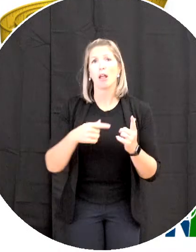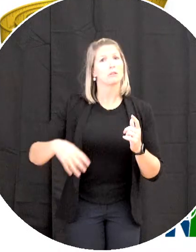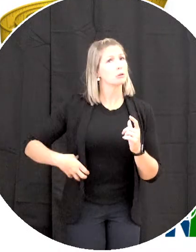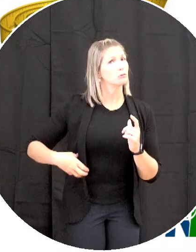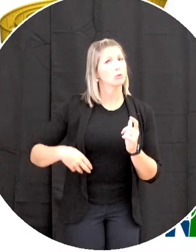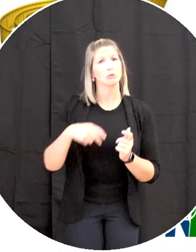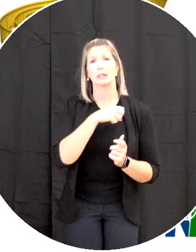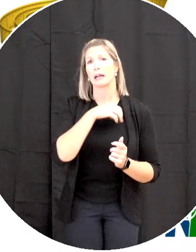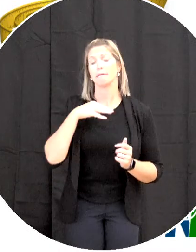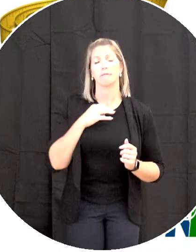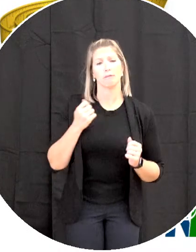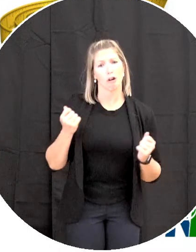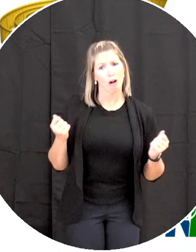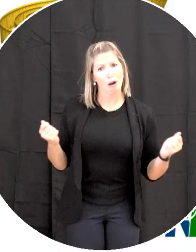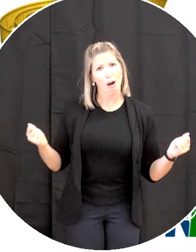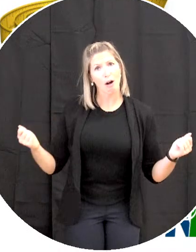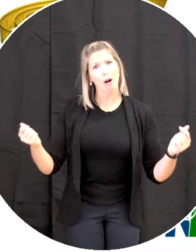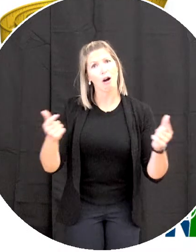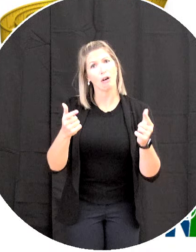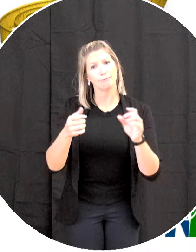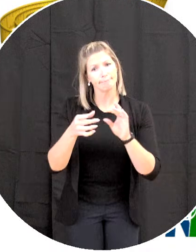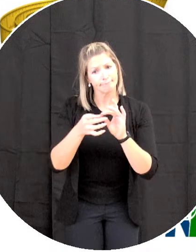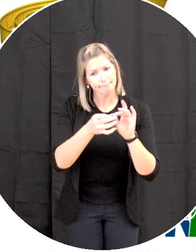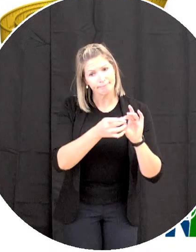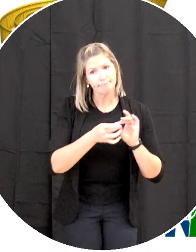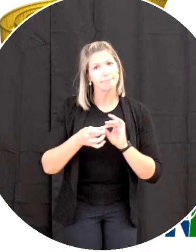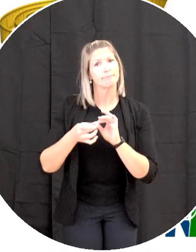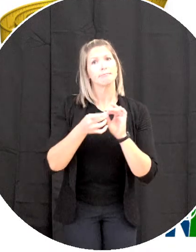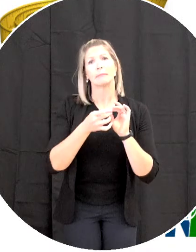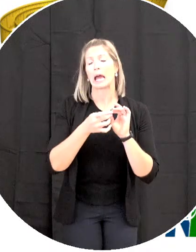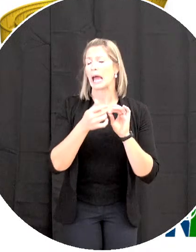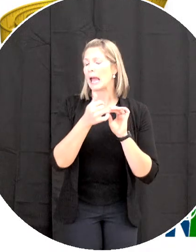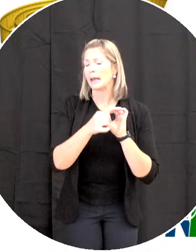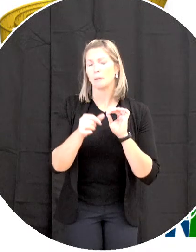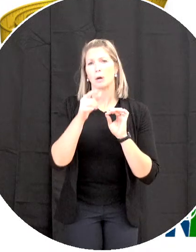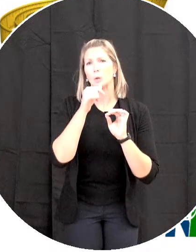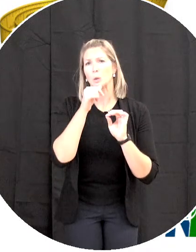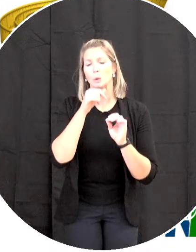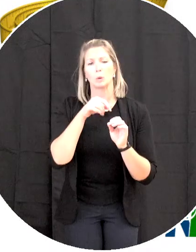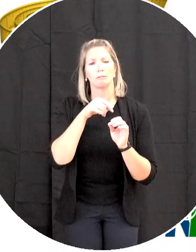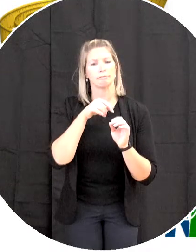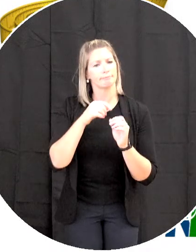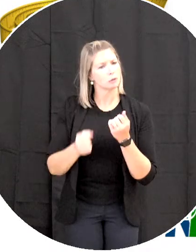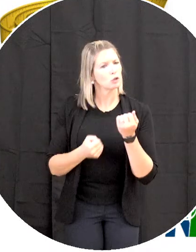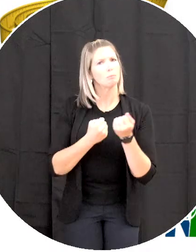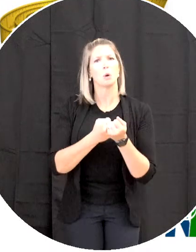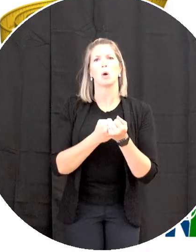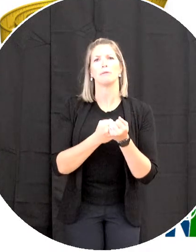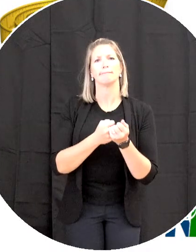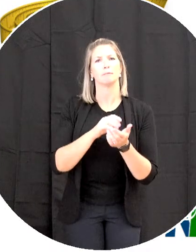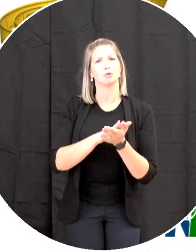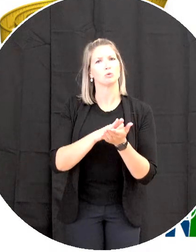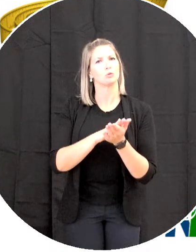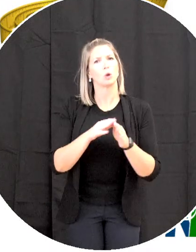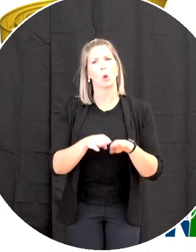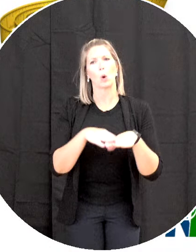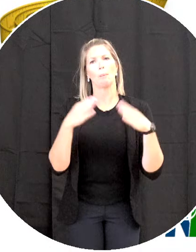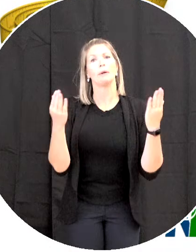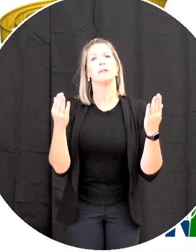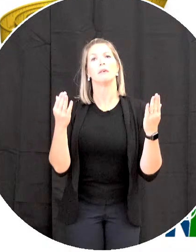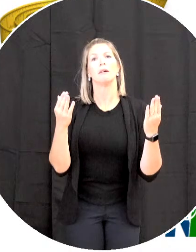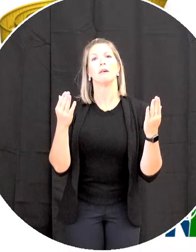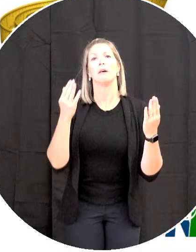staff, all of the headquarters staff that back them up and have been working on this